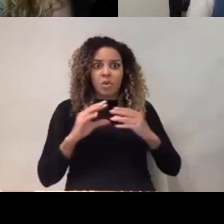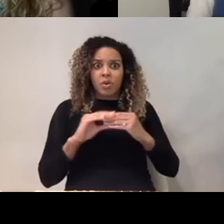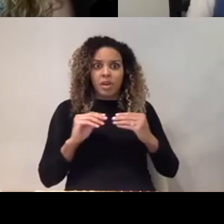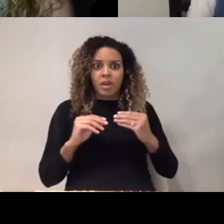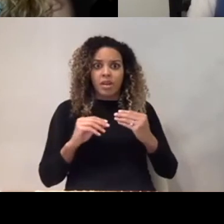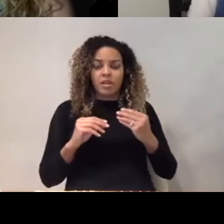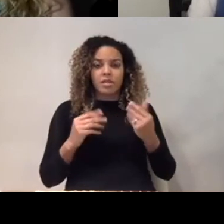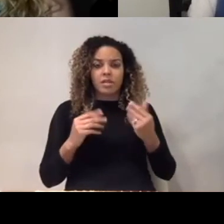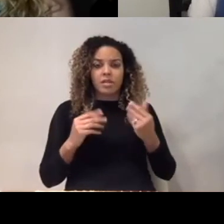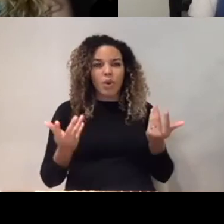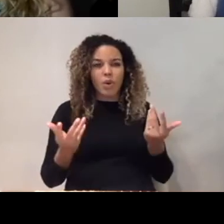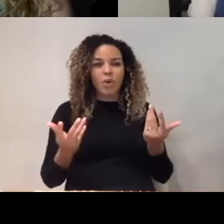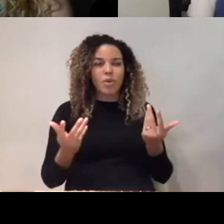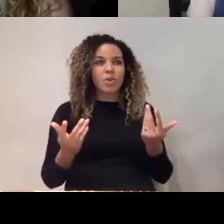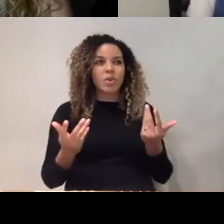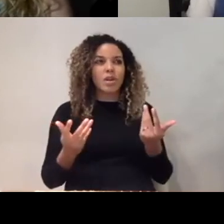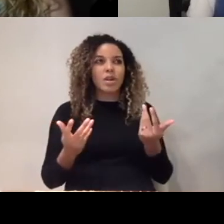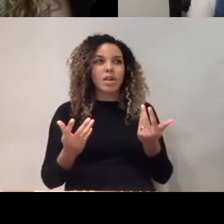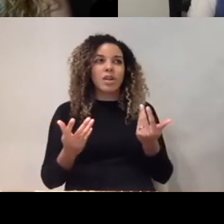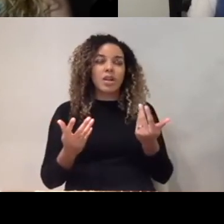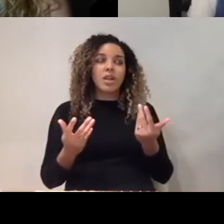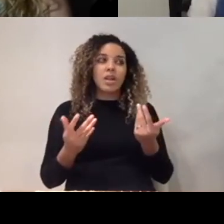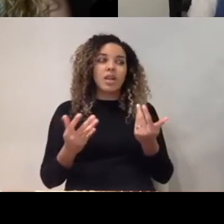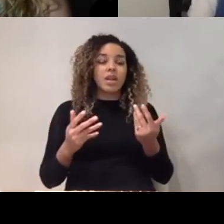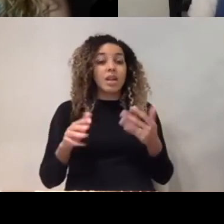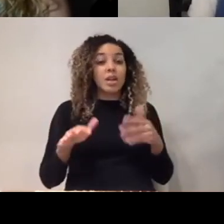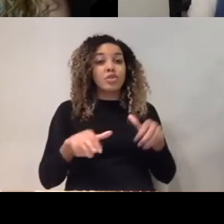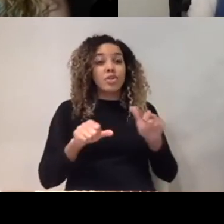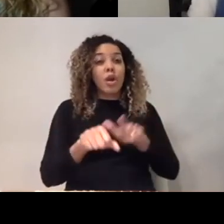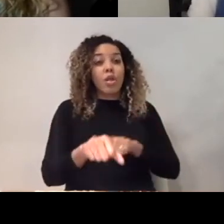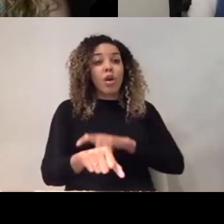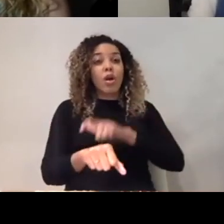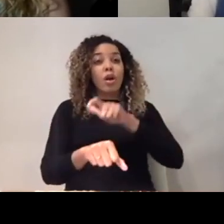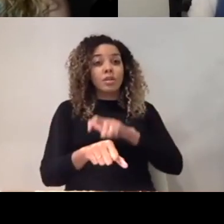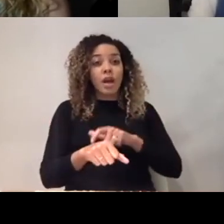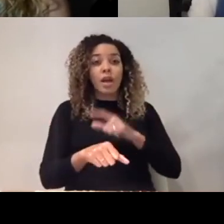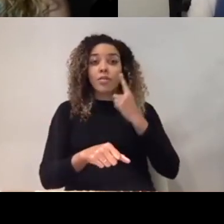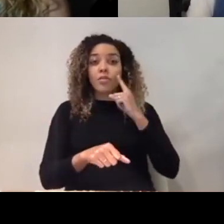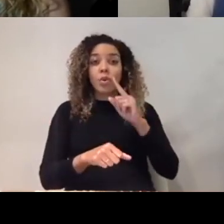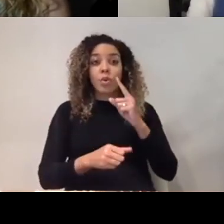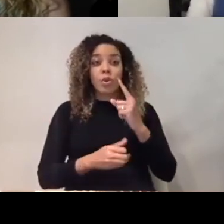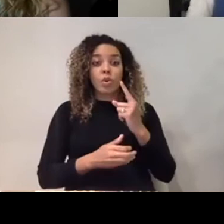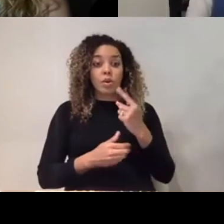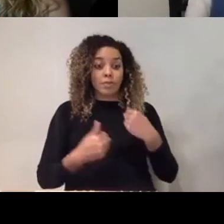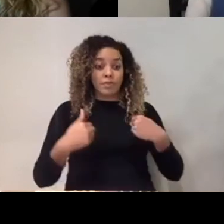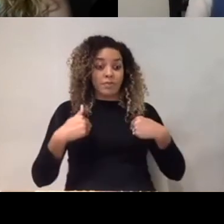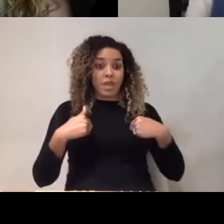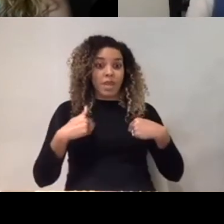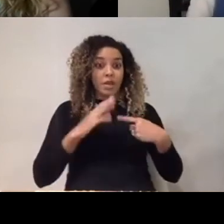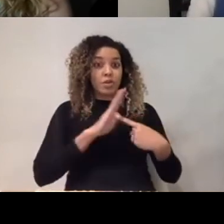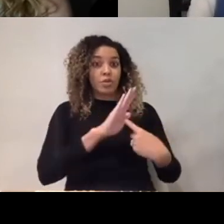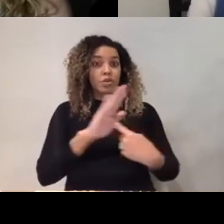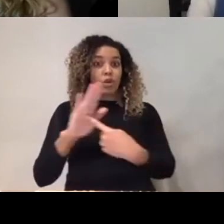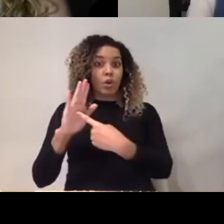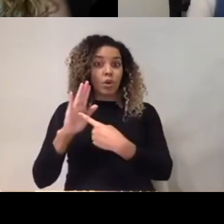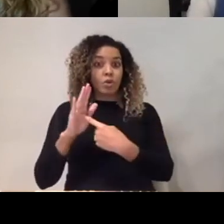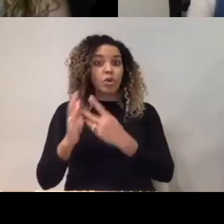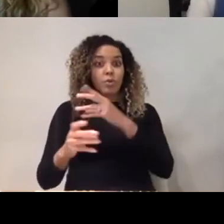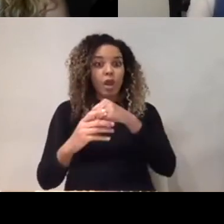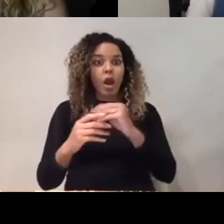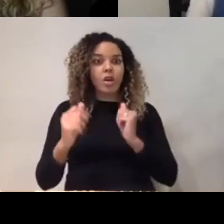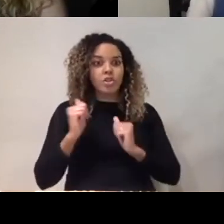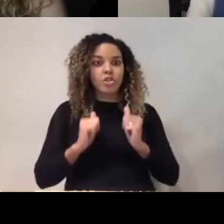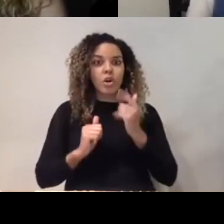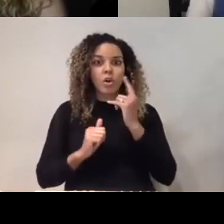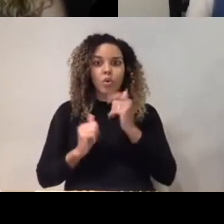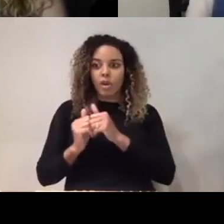long. It took this long for someone like me to be on a show like Ramy, but I think